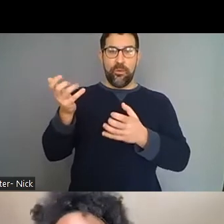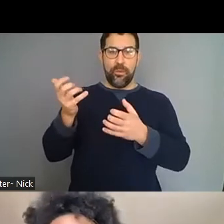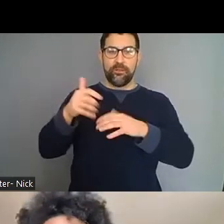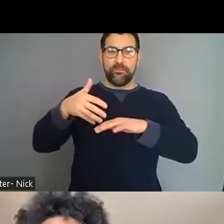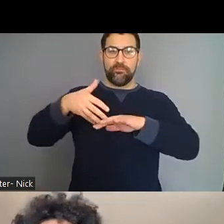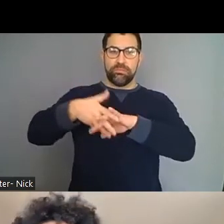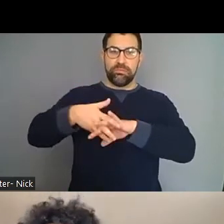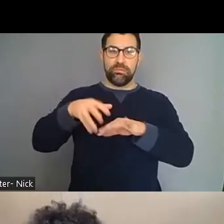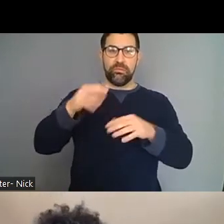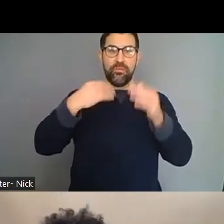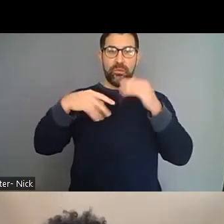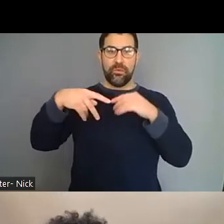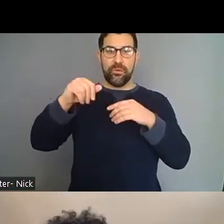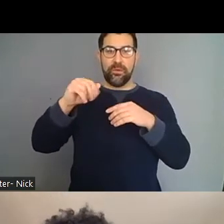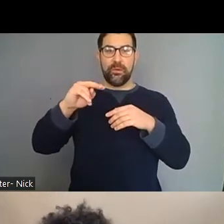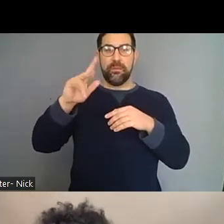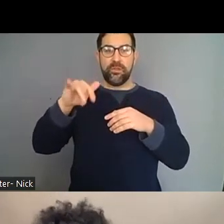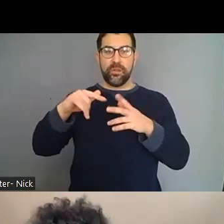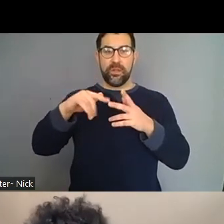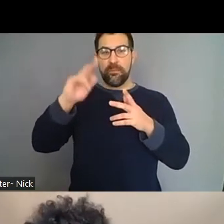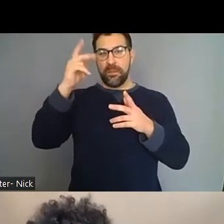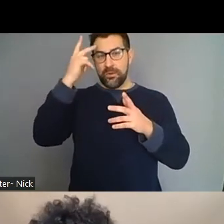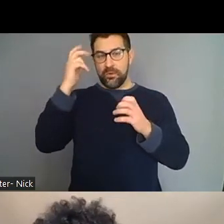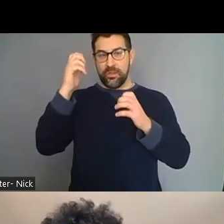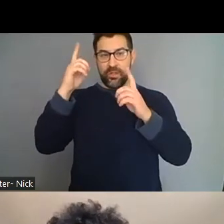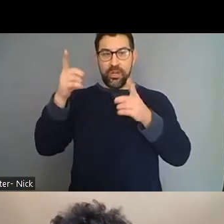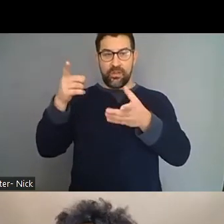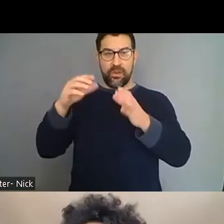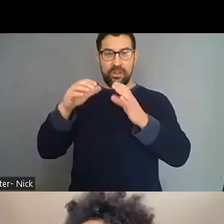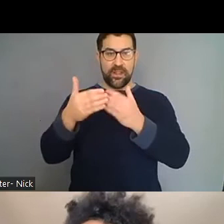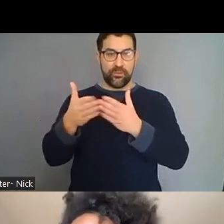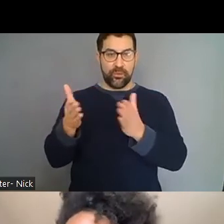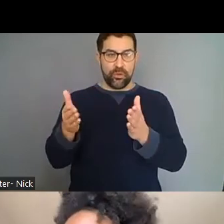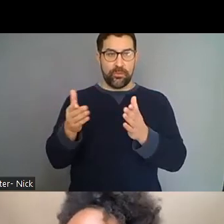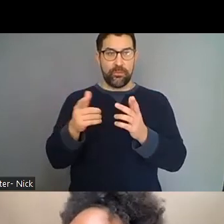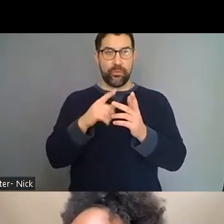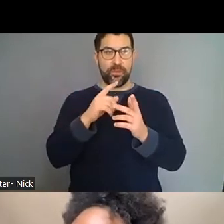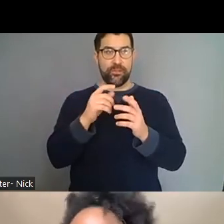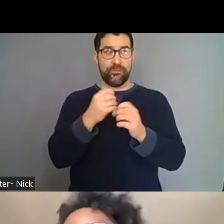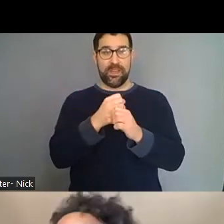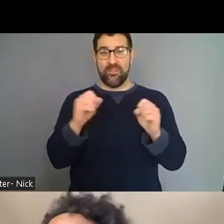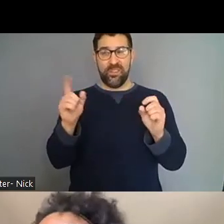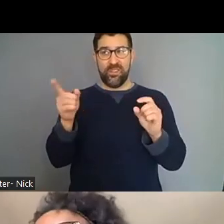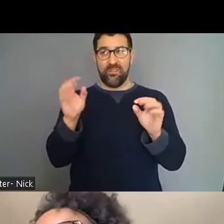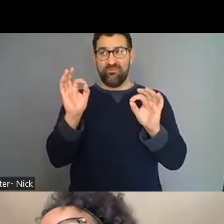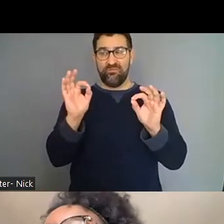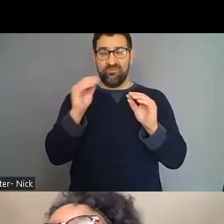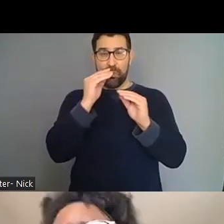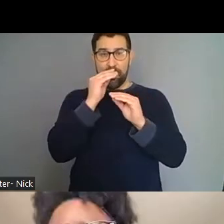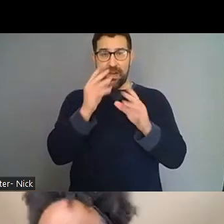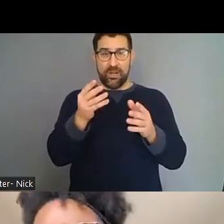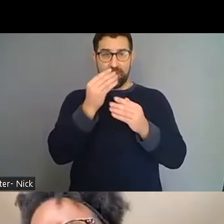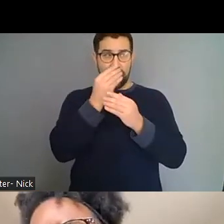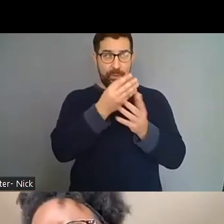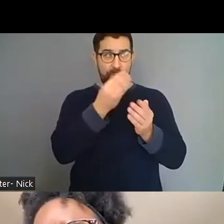food pantries or political education in our classrooms or even the safety of our classrooms. Because why is it that we are